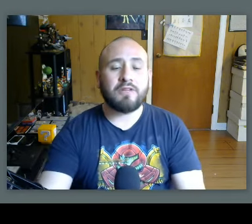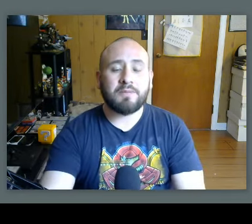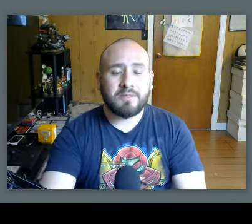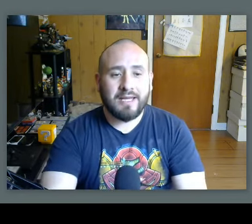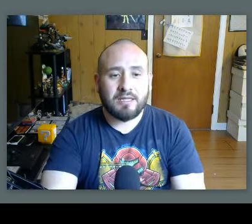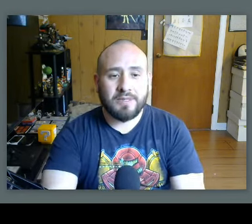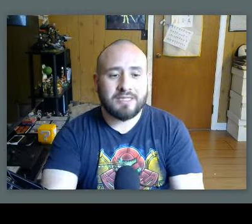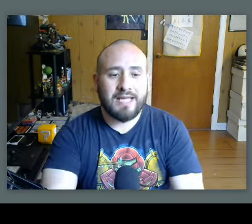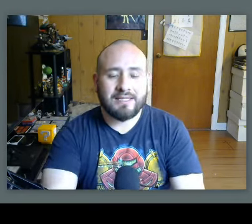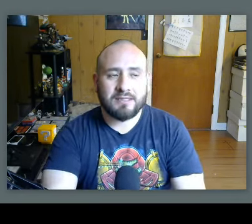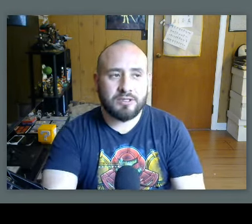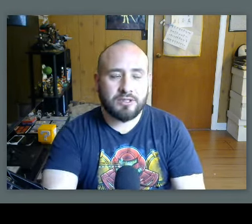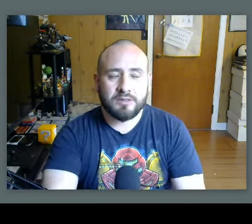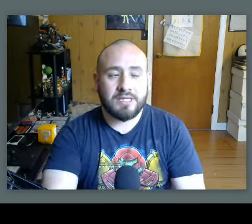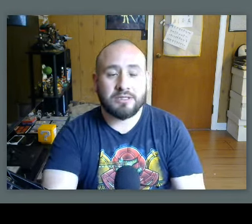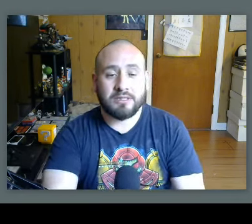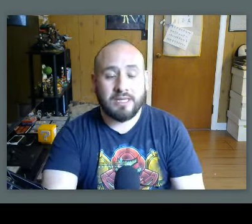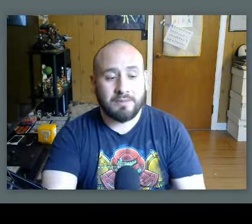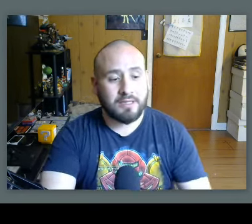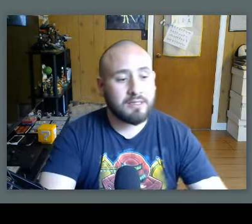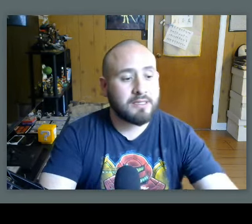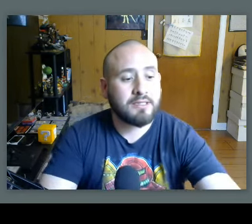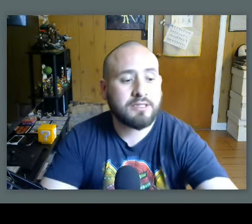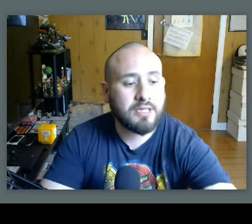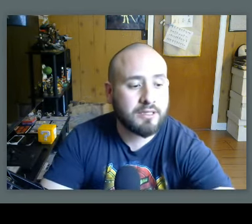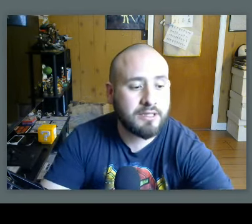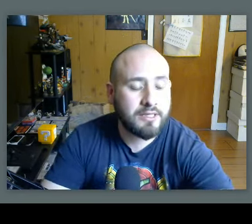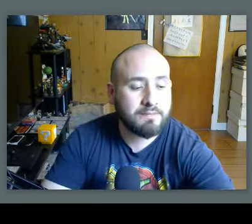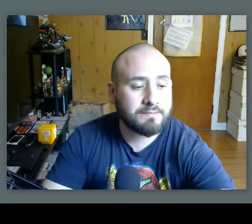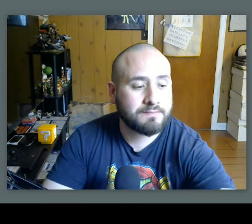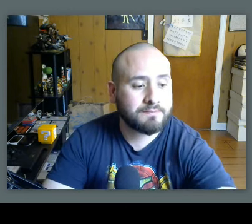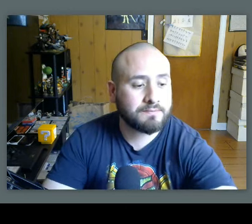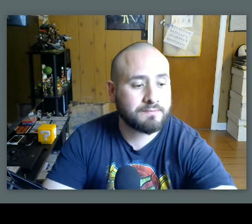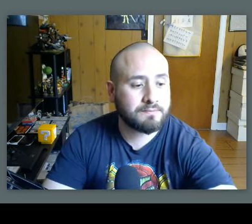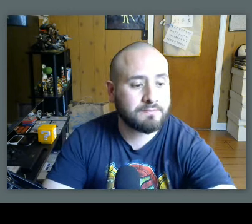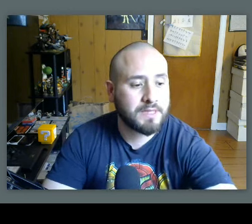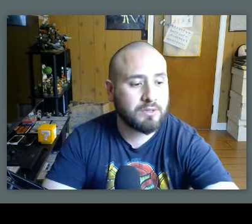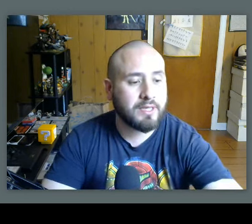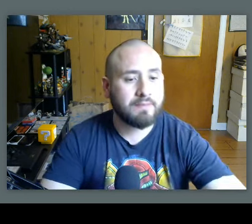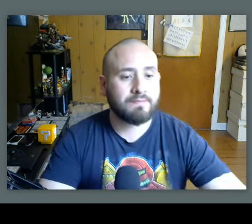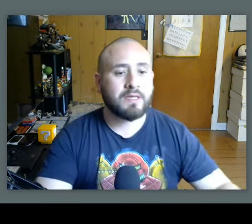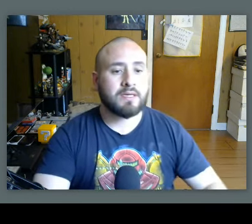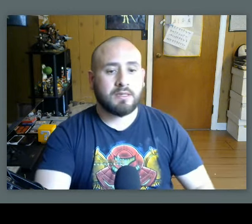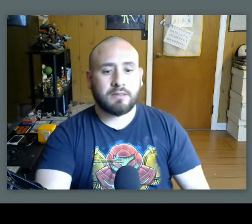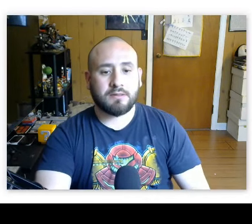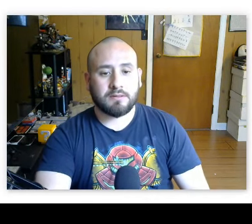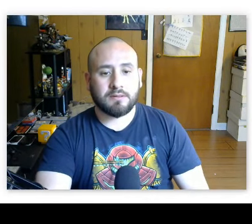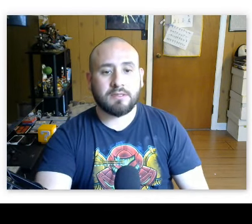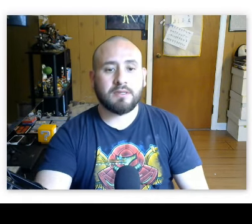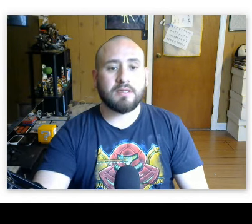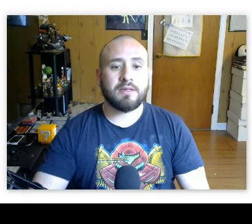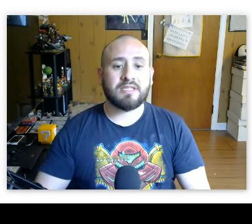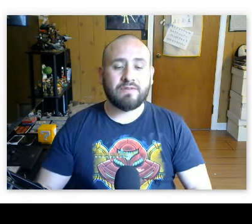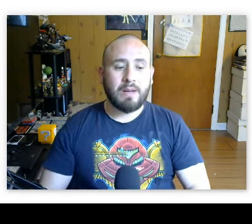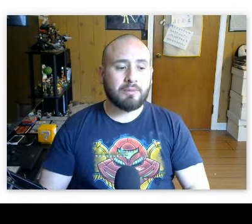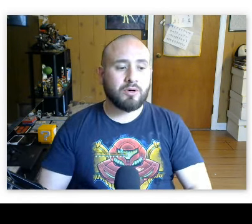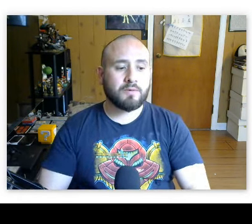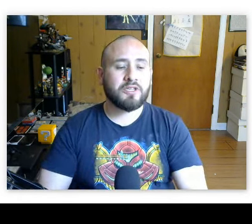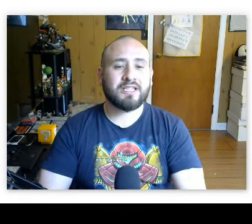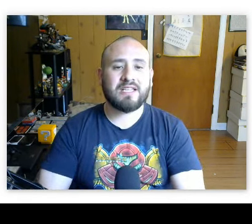I've lumped them together because snacks and dessert are essentially the same thing. Let's check our time. Okay. Time